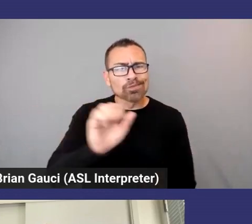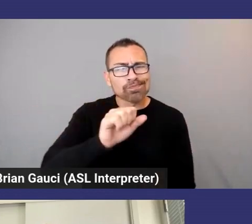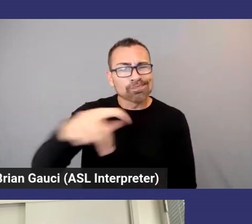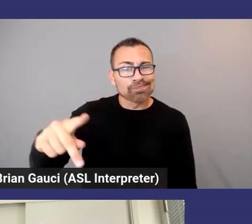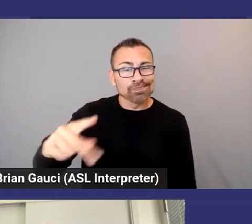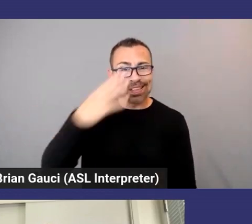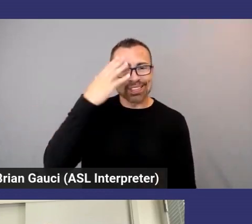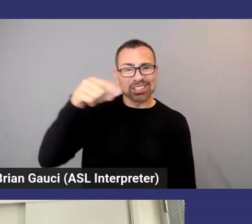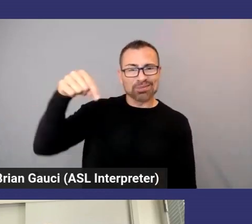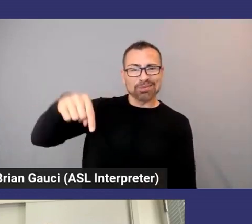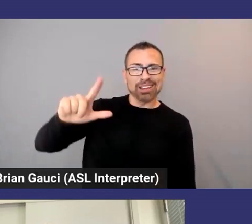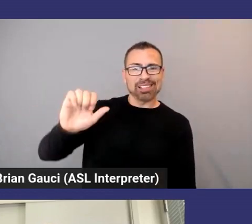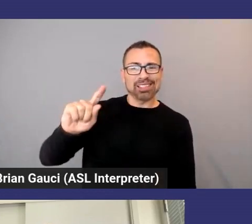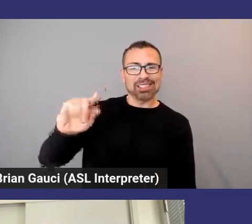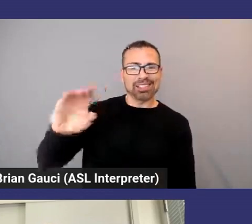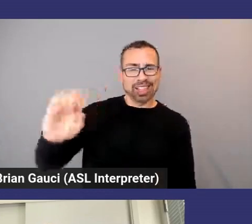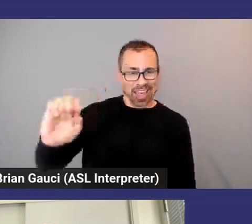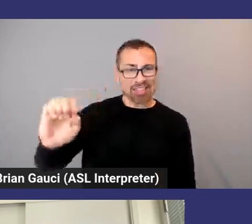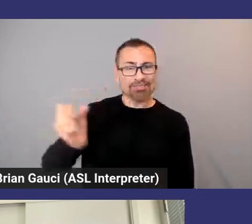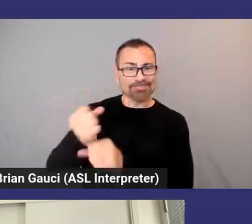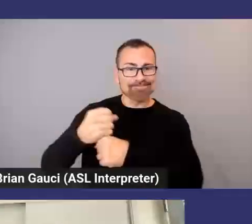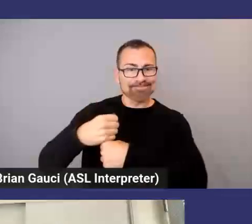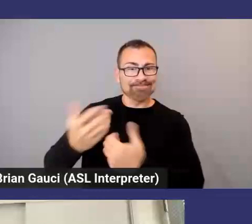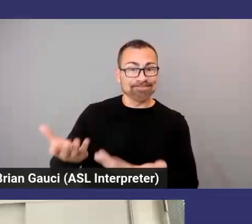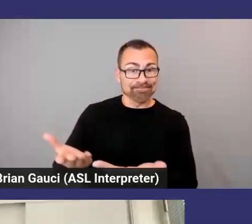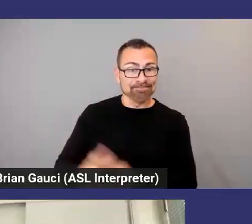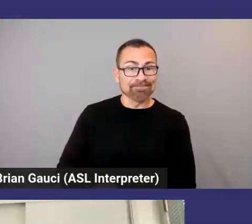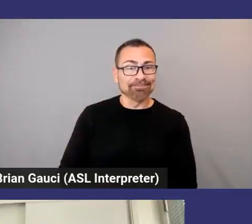for. Excellent.